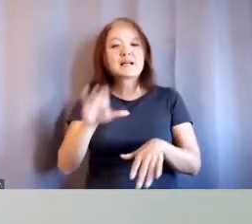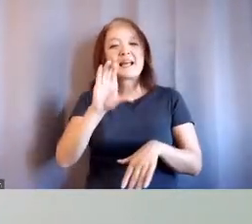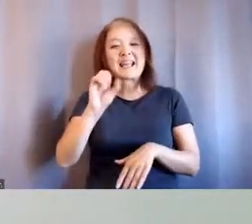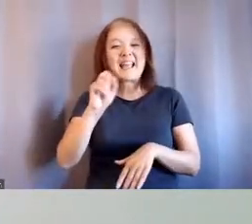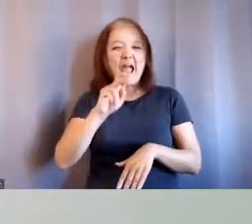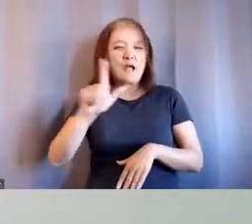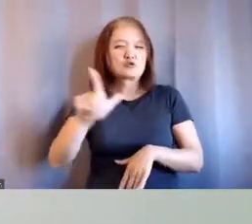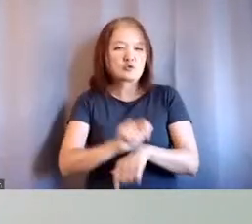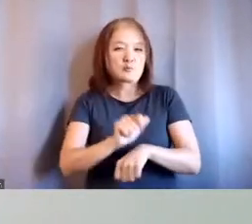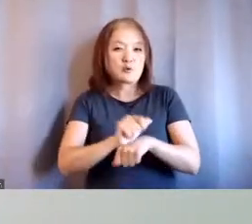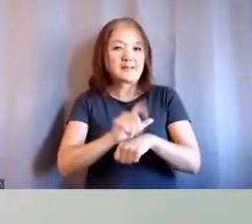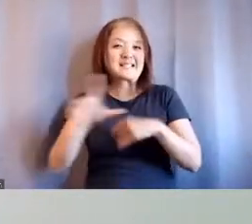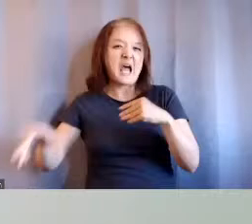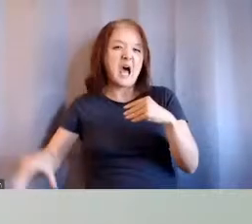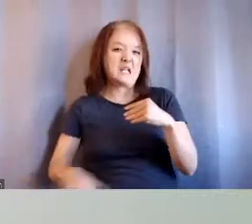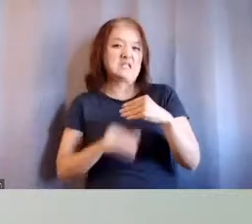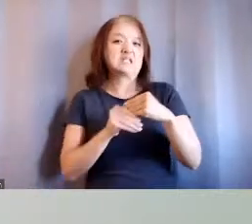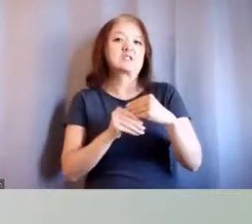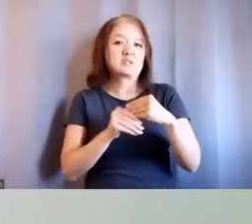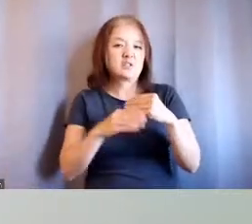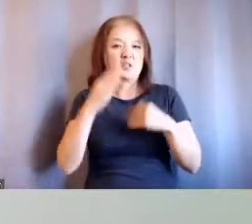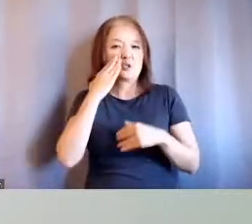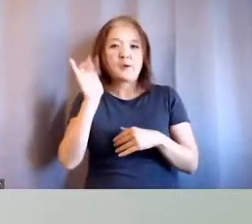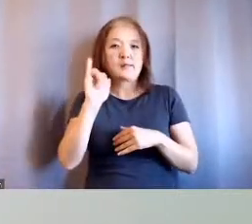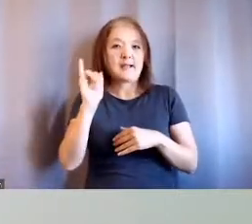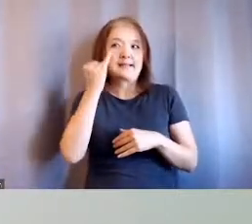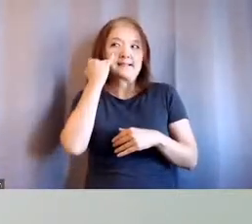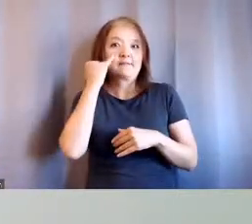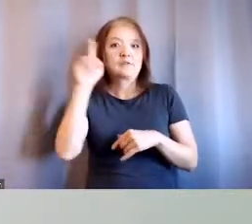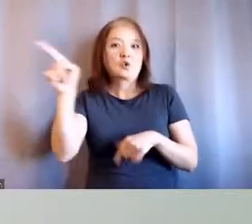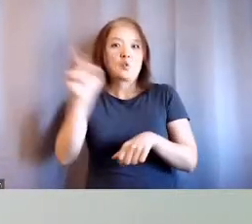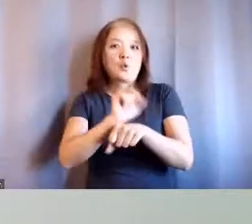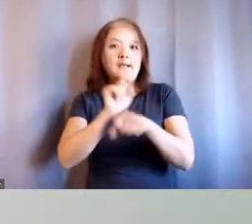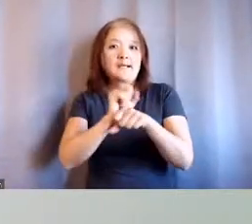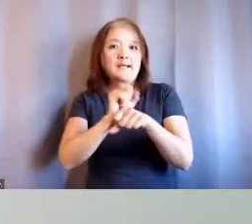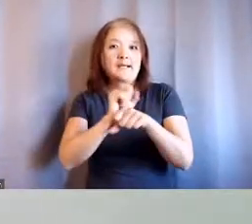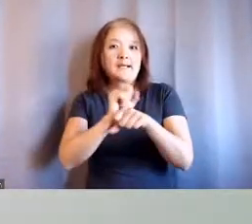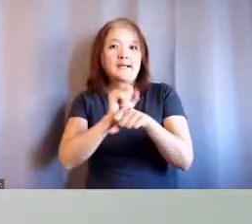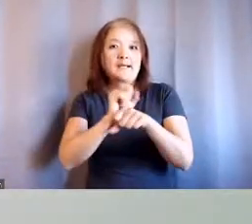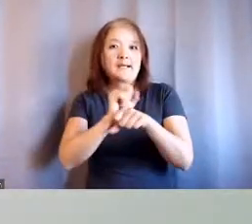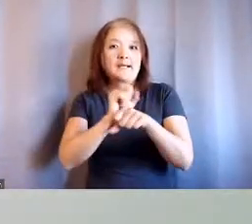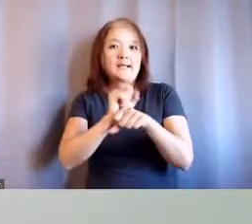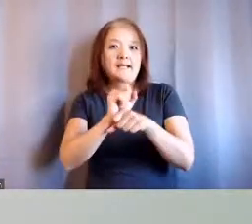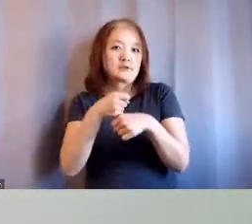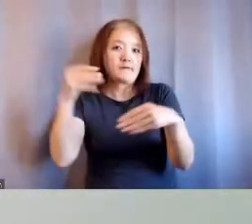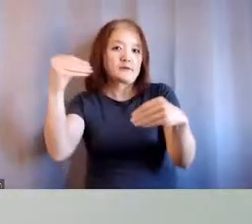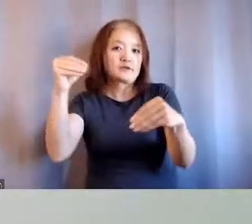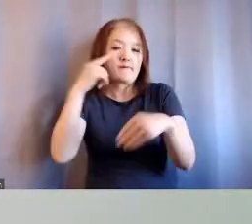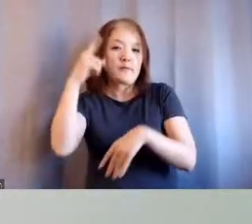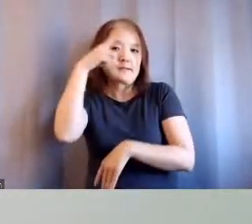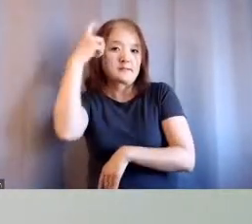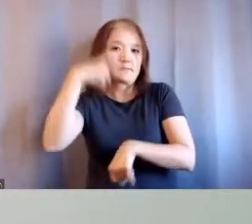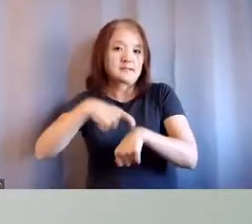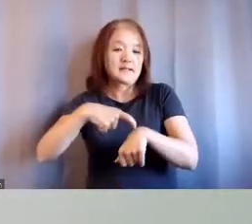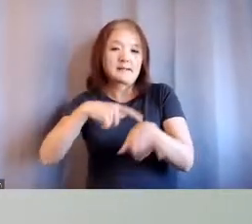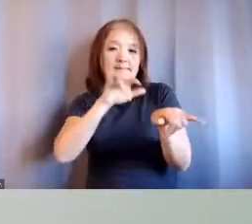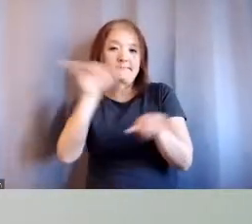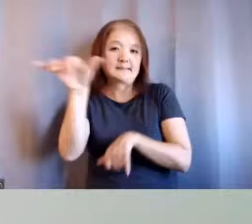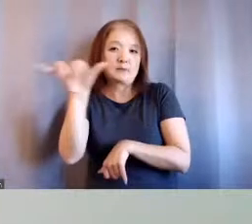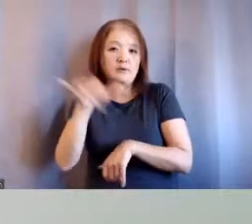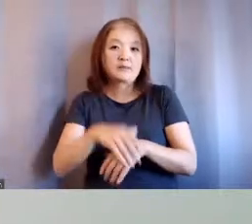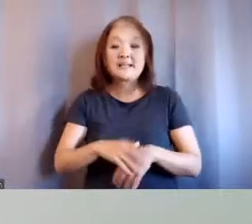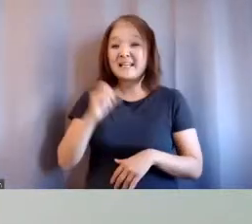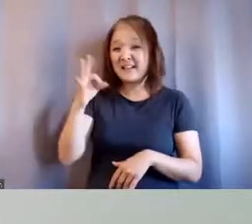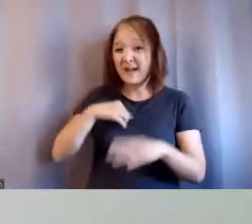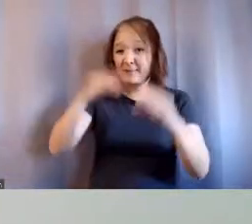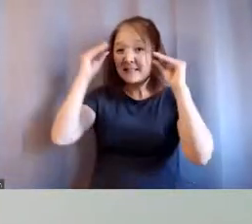It is in addition to, it's just like if you were working at Starbucks for the summer. If I'm teaching summer school, who's responsible